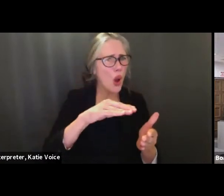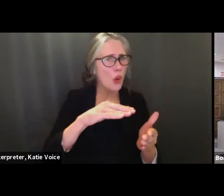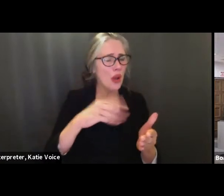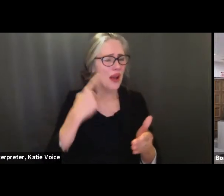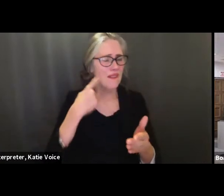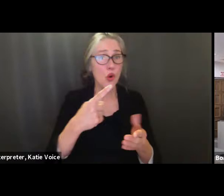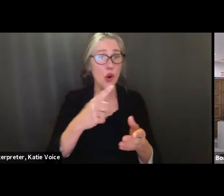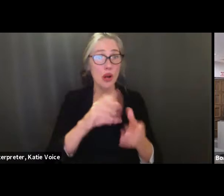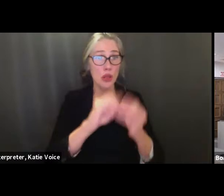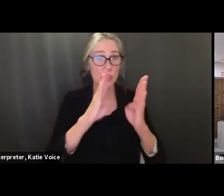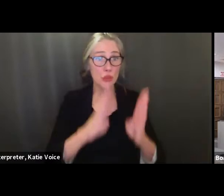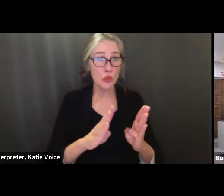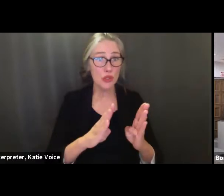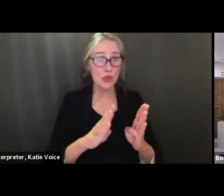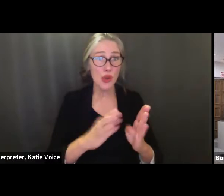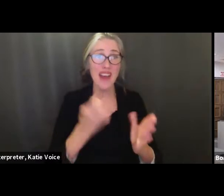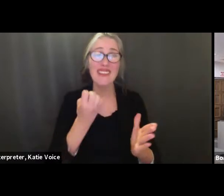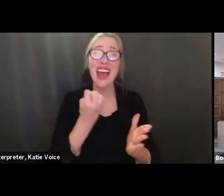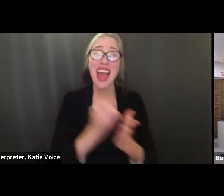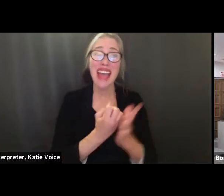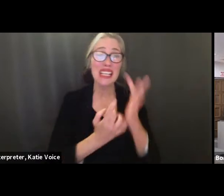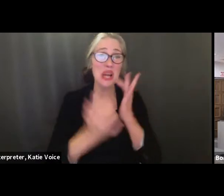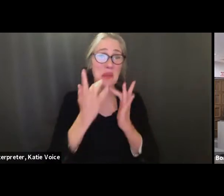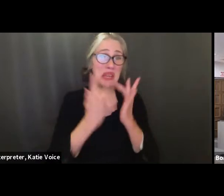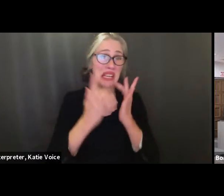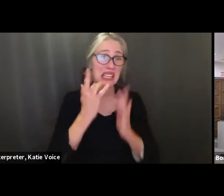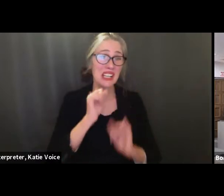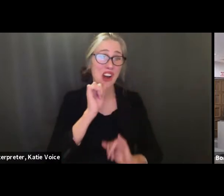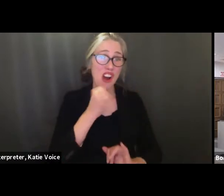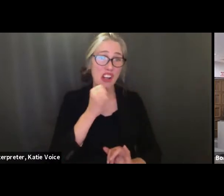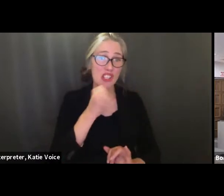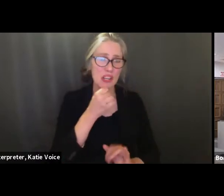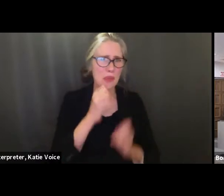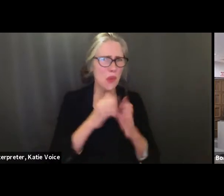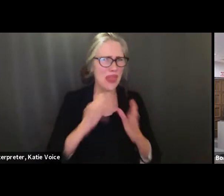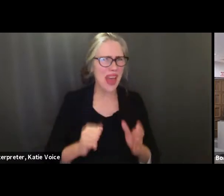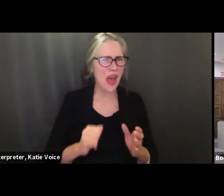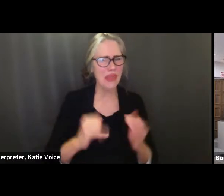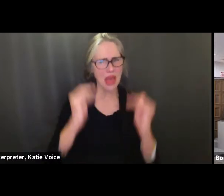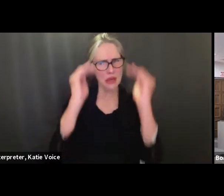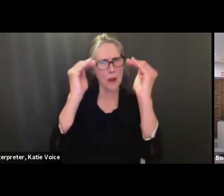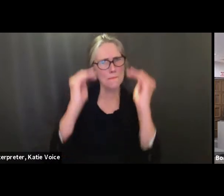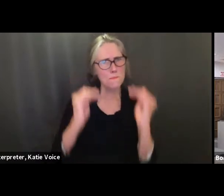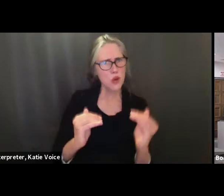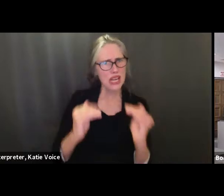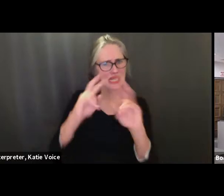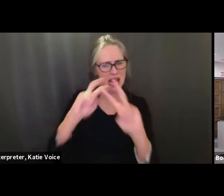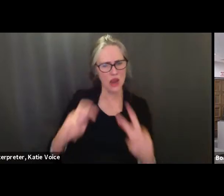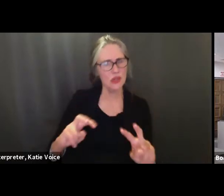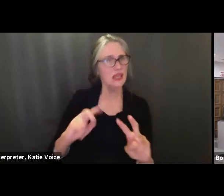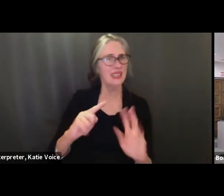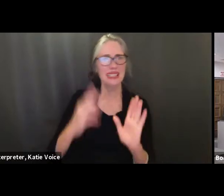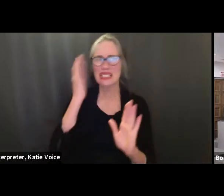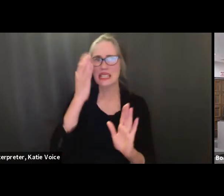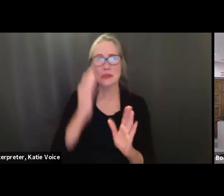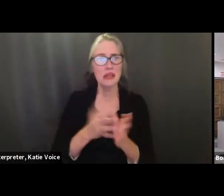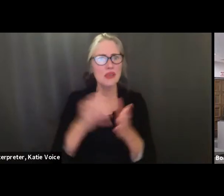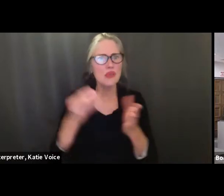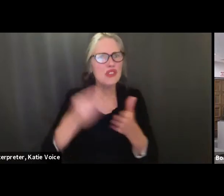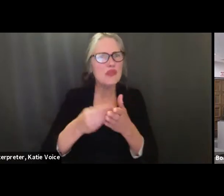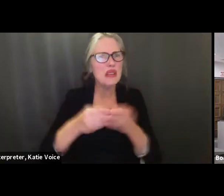students, experiencing hardship. And so without that breakdown, it looks to me like so much of the money is